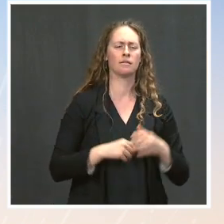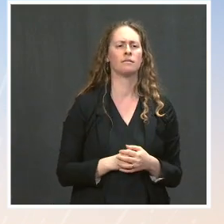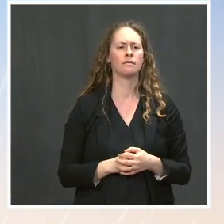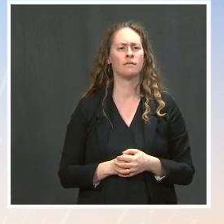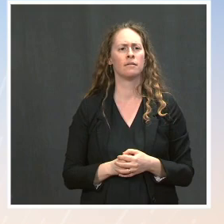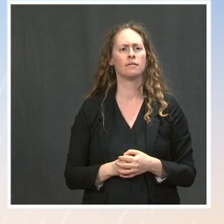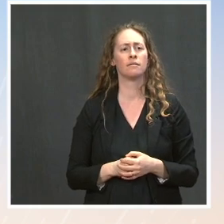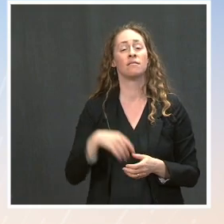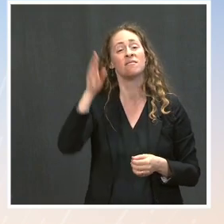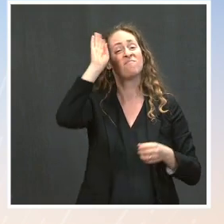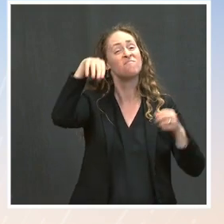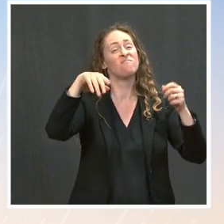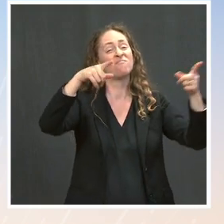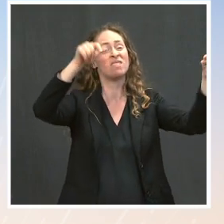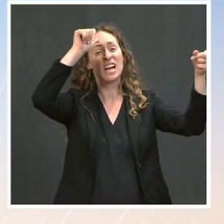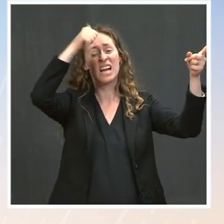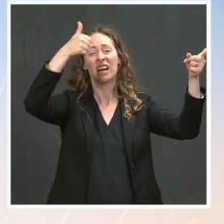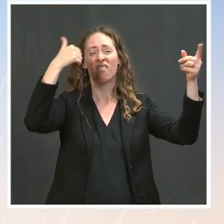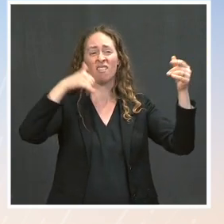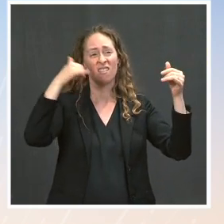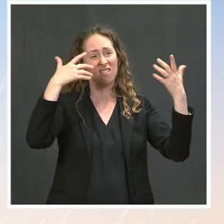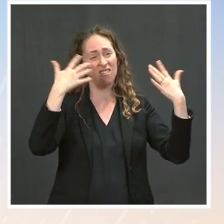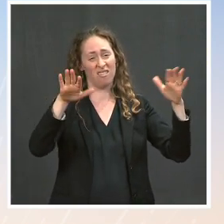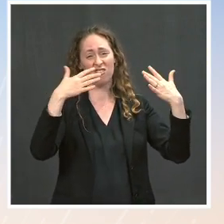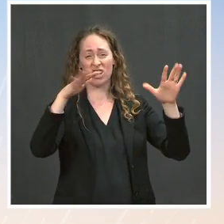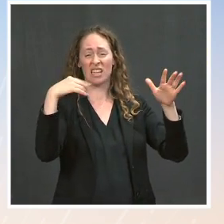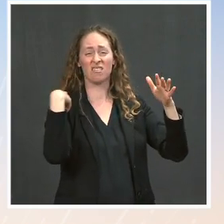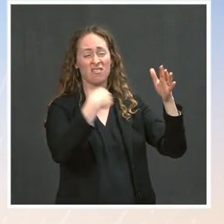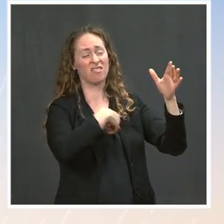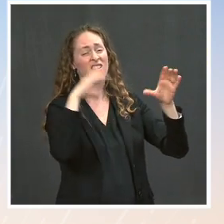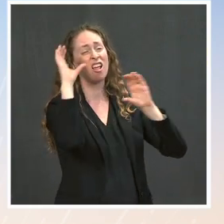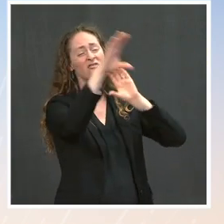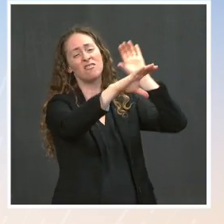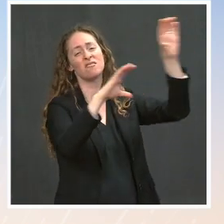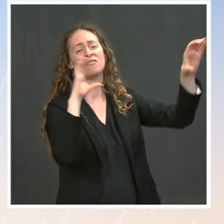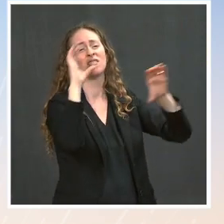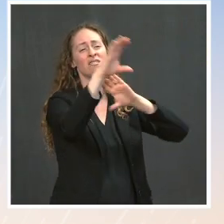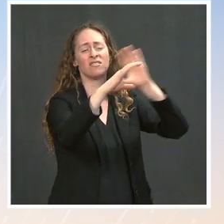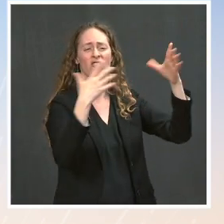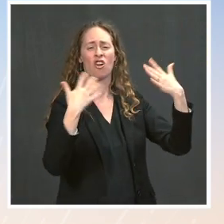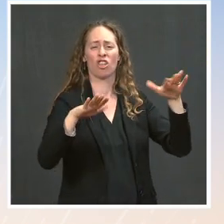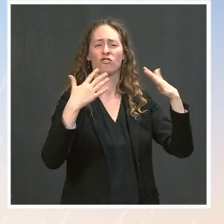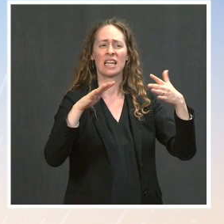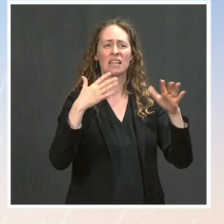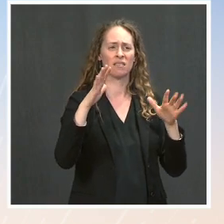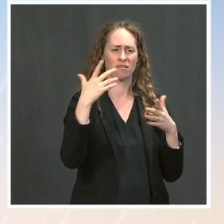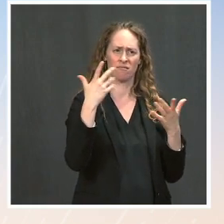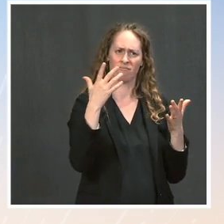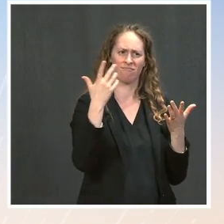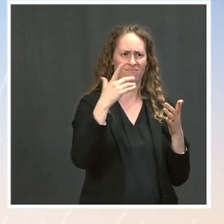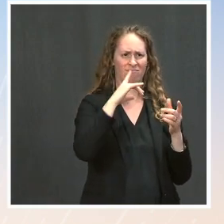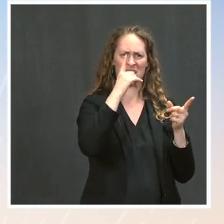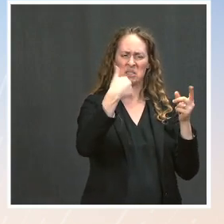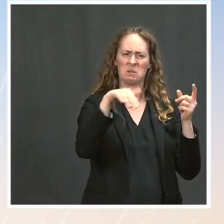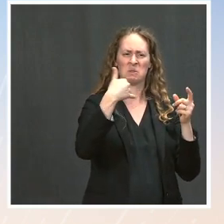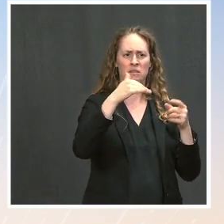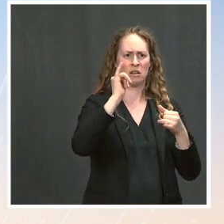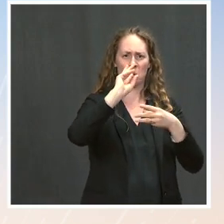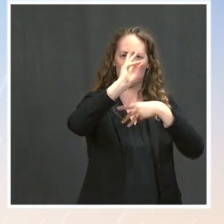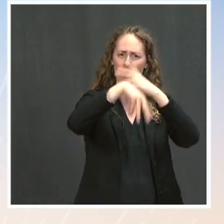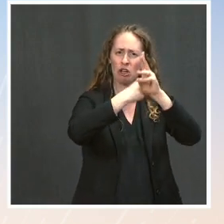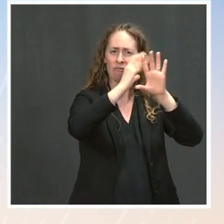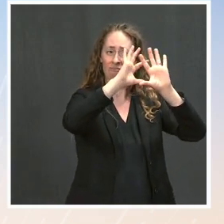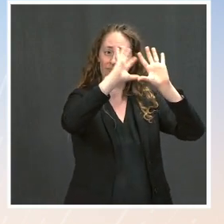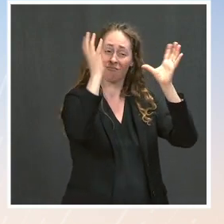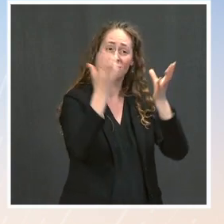largest providers of assistance to address the COVID pandemic around the world, including to India. And we have